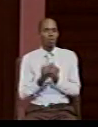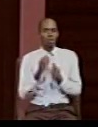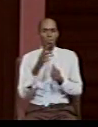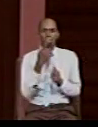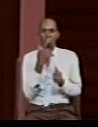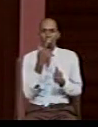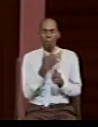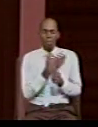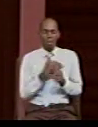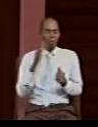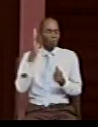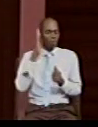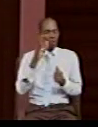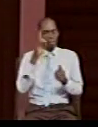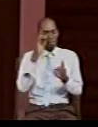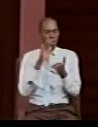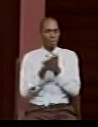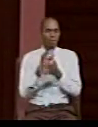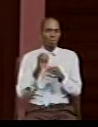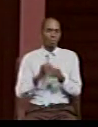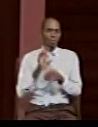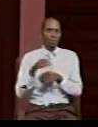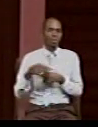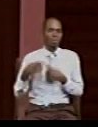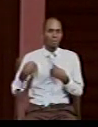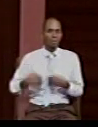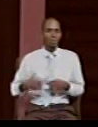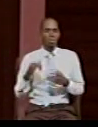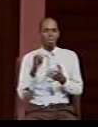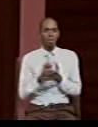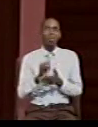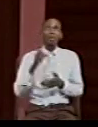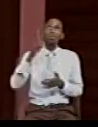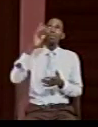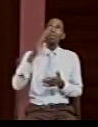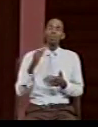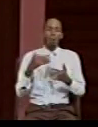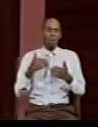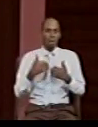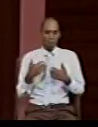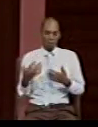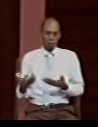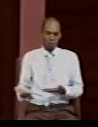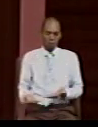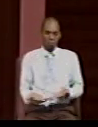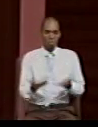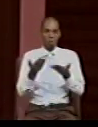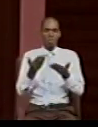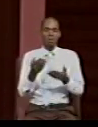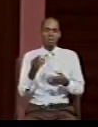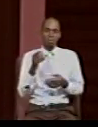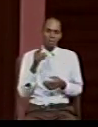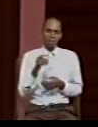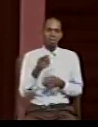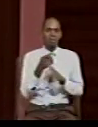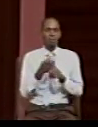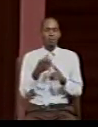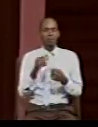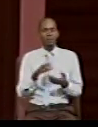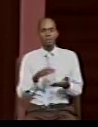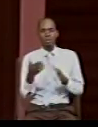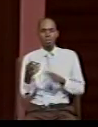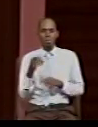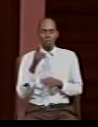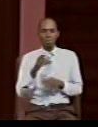thine heart that God has raised him from the dead, thou